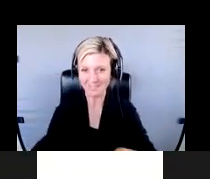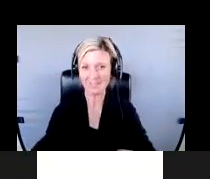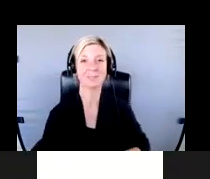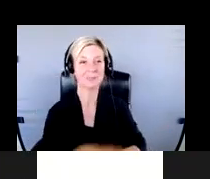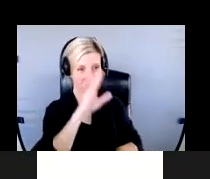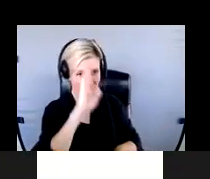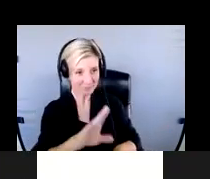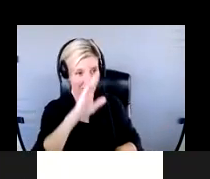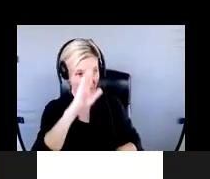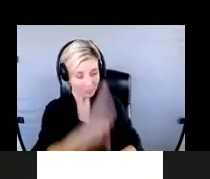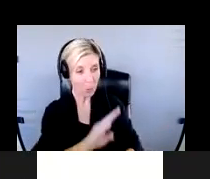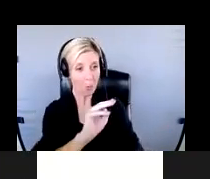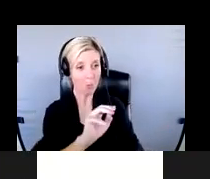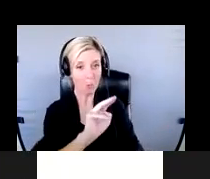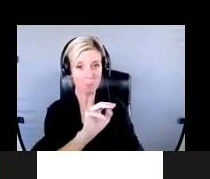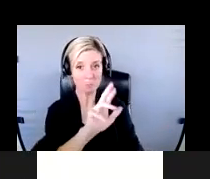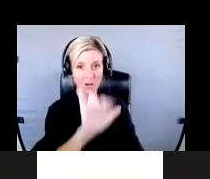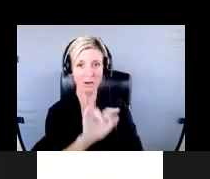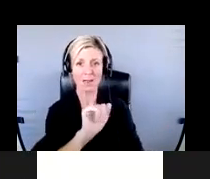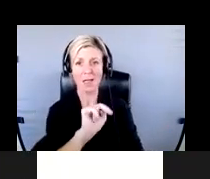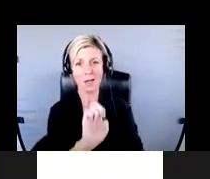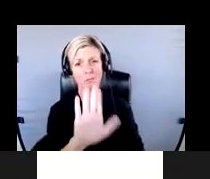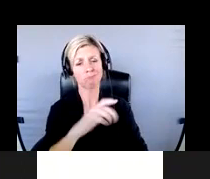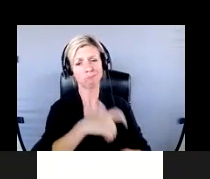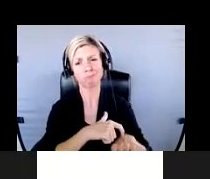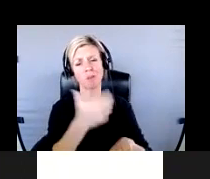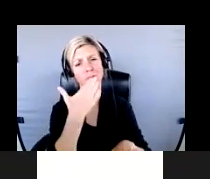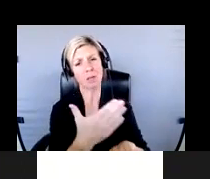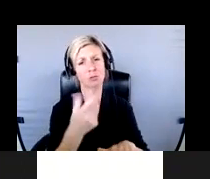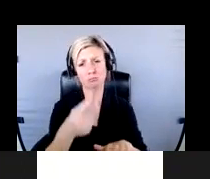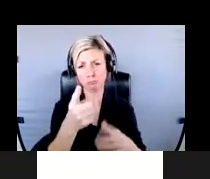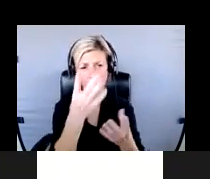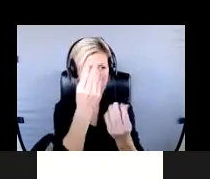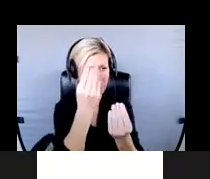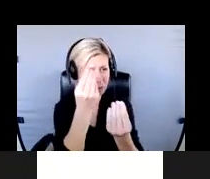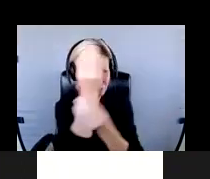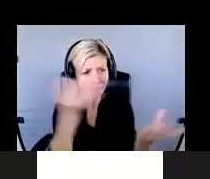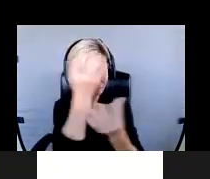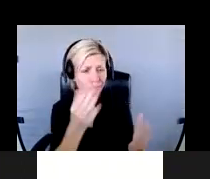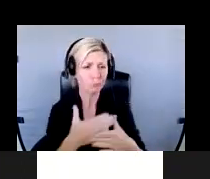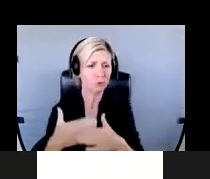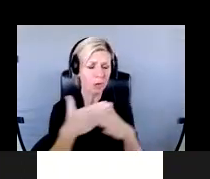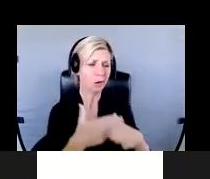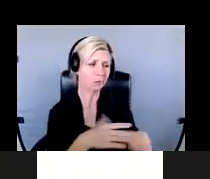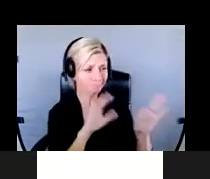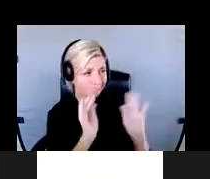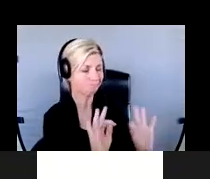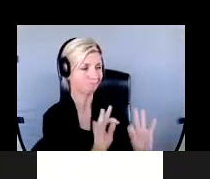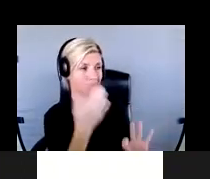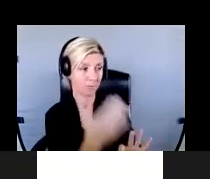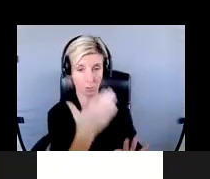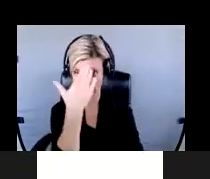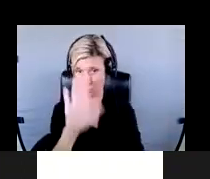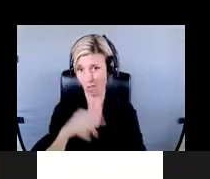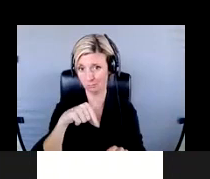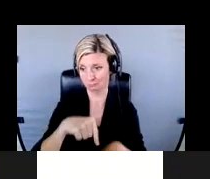Marianne, and thank you again for sharing your time and all this invaluable information. We've certainly been through a roller coaster year, and